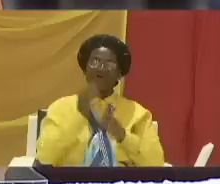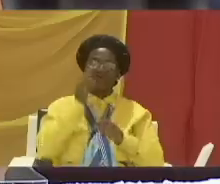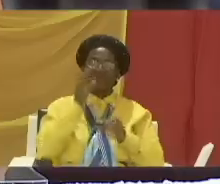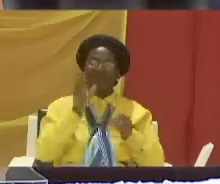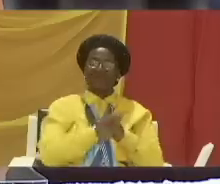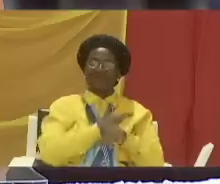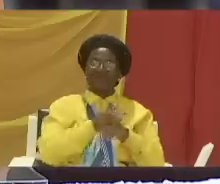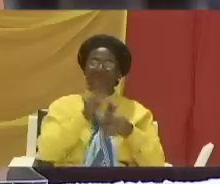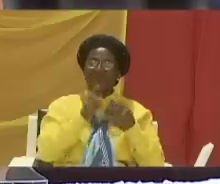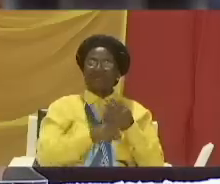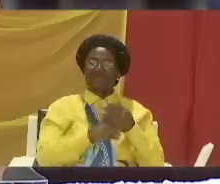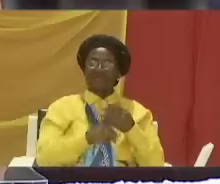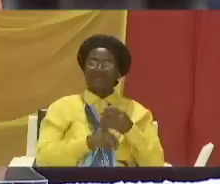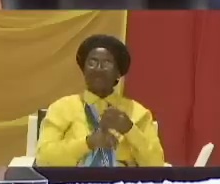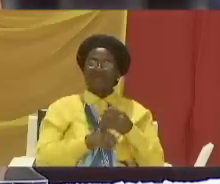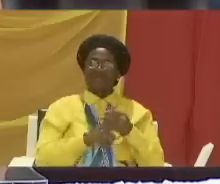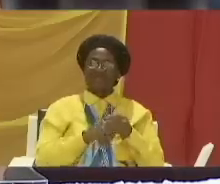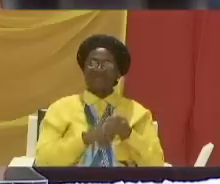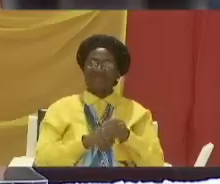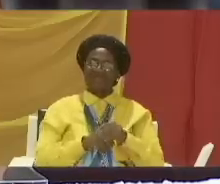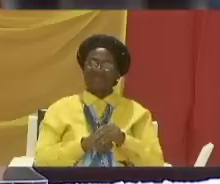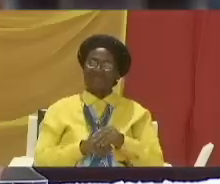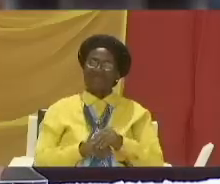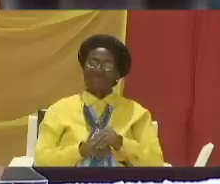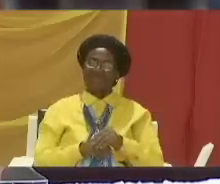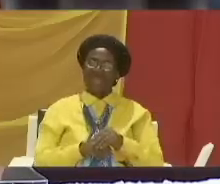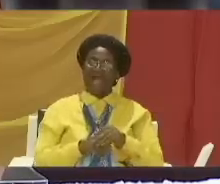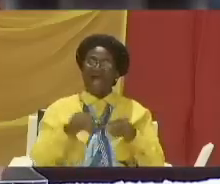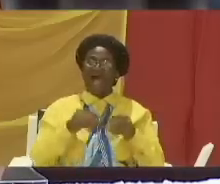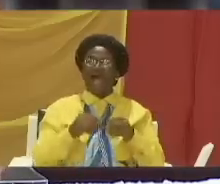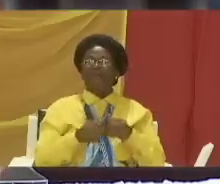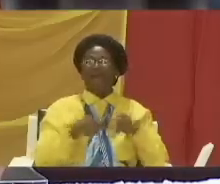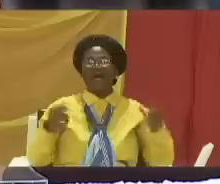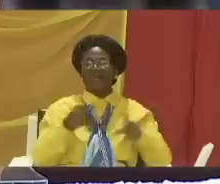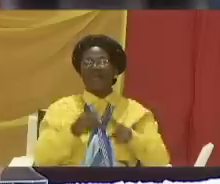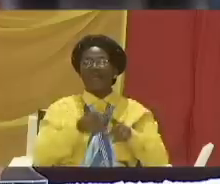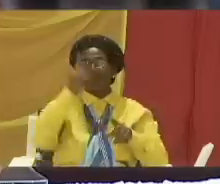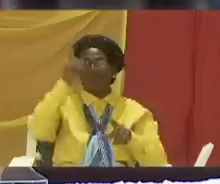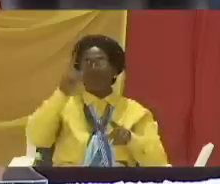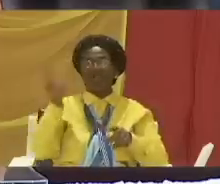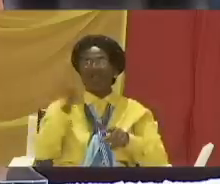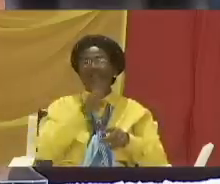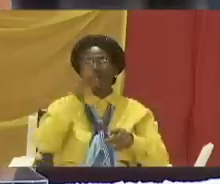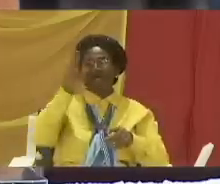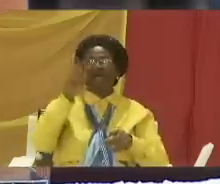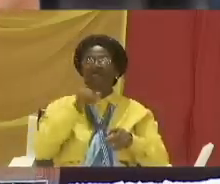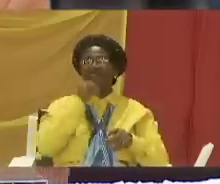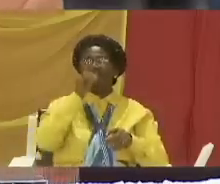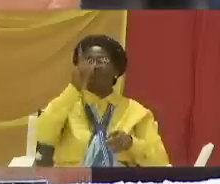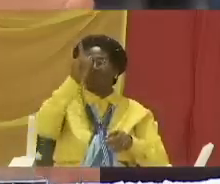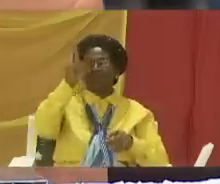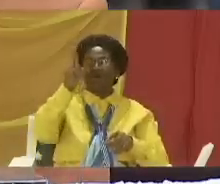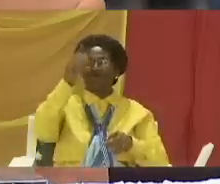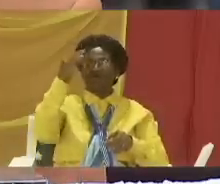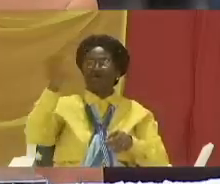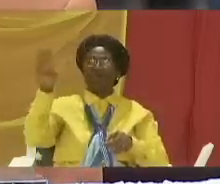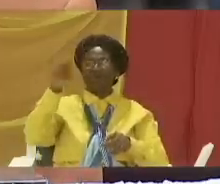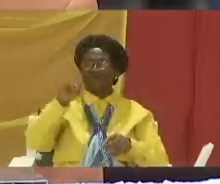And you are not one of that fellow. You are not in that class.